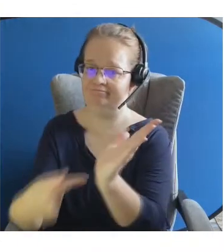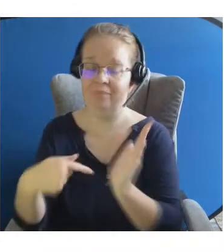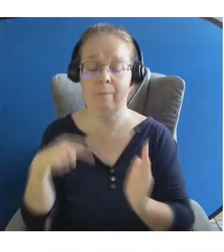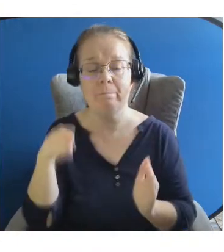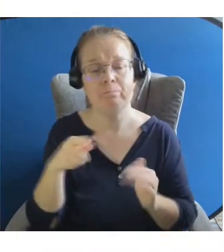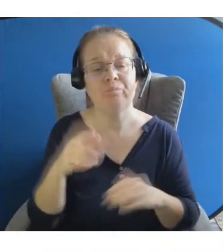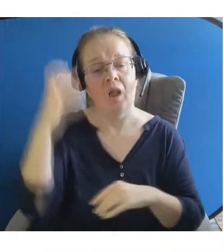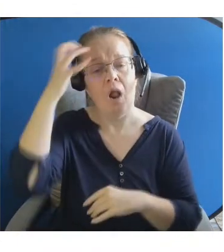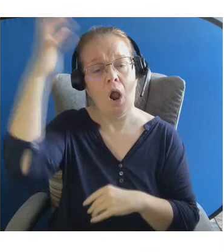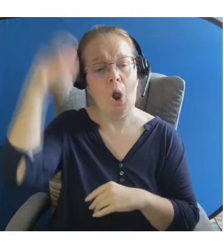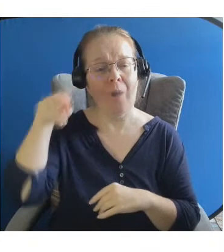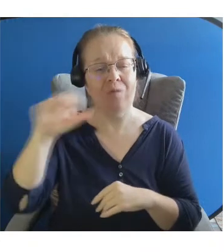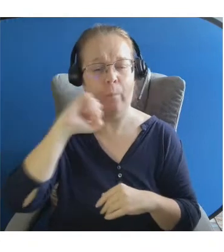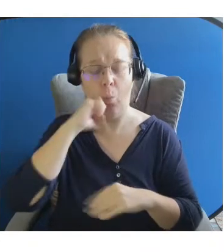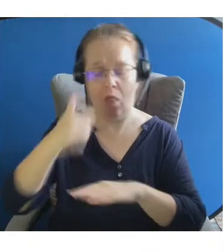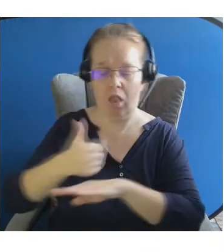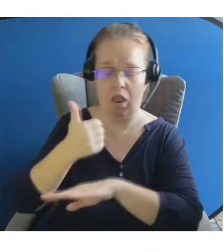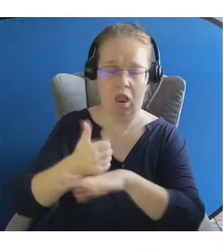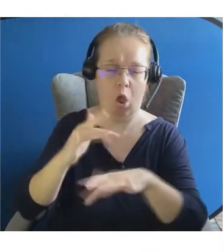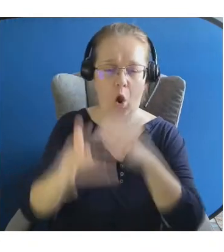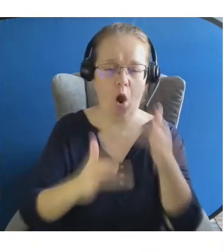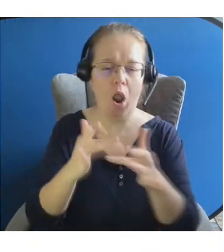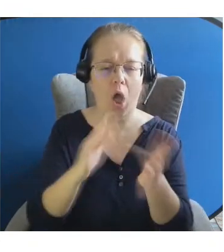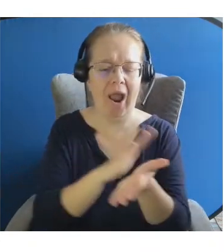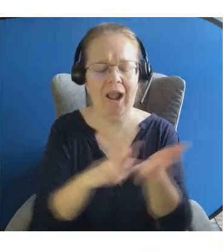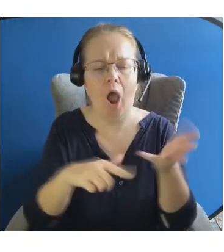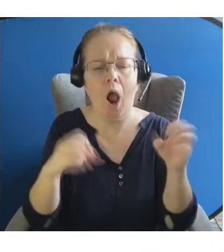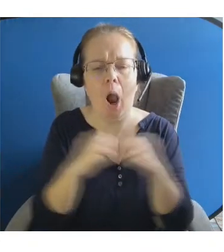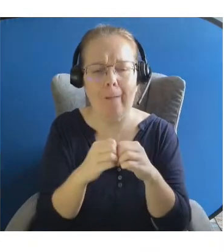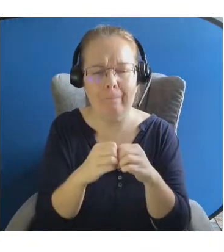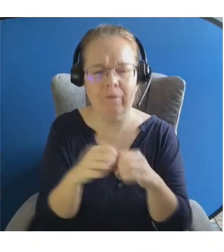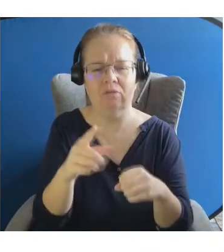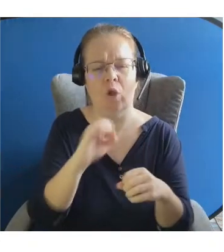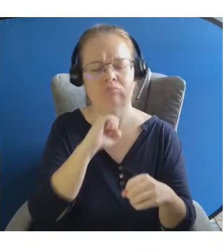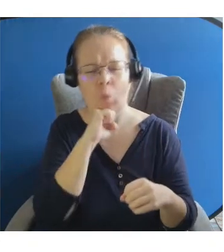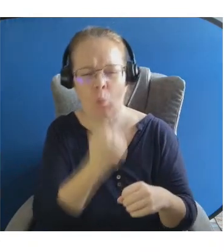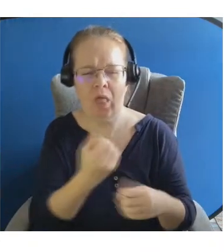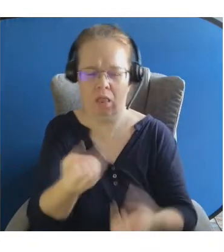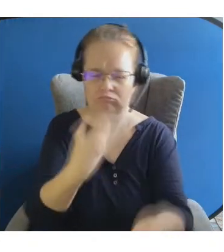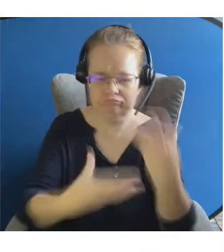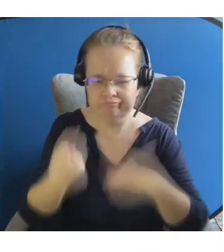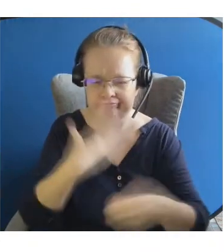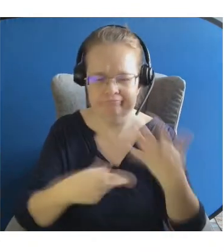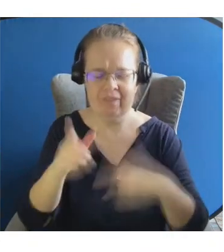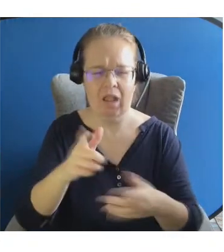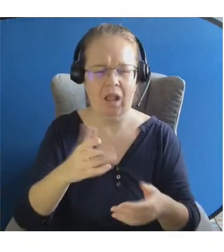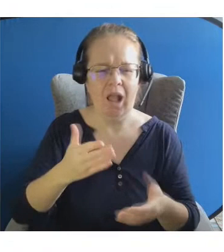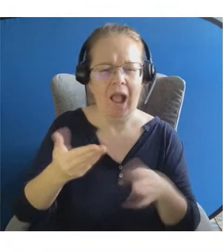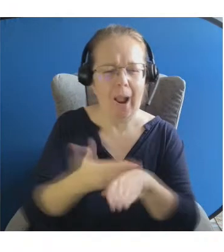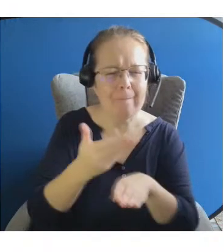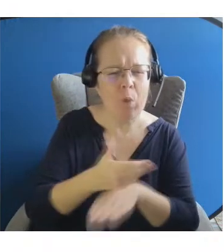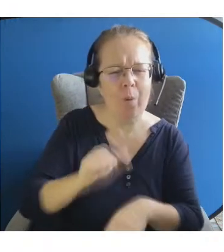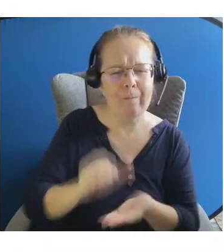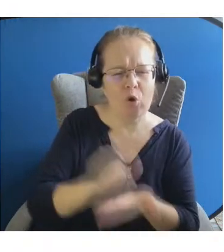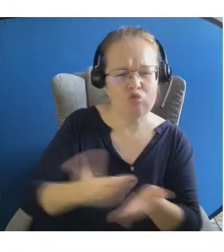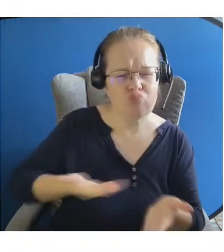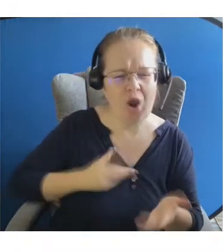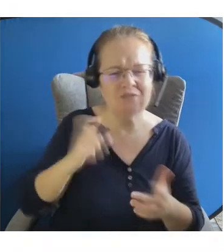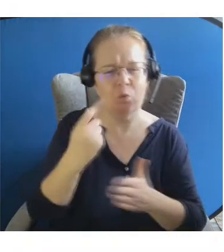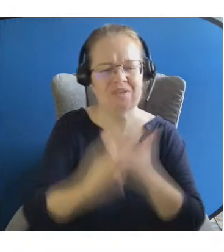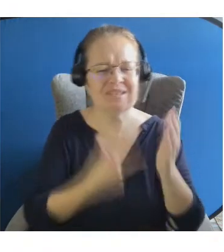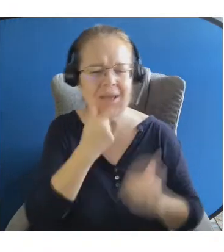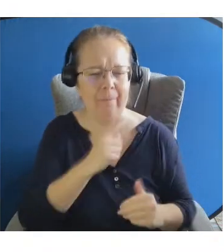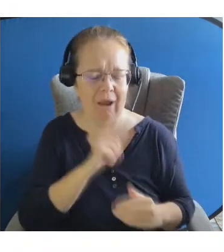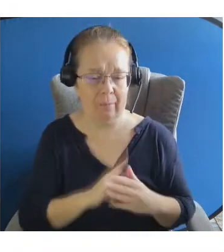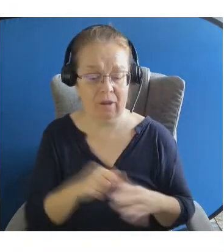to provide advice on all sorts of issues, including employment rights for disabled people. We see quite a few points in the